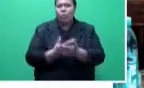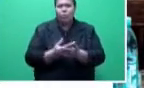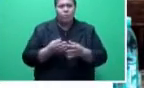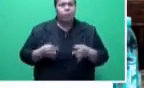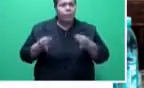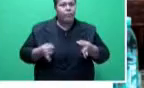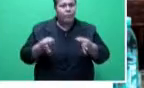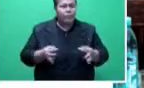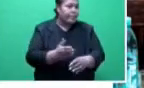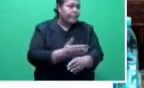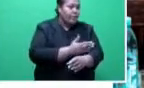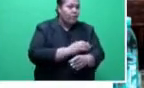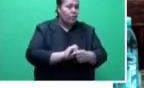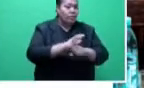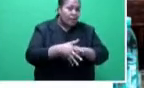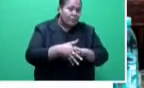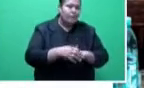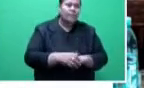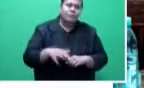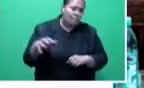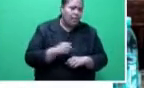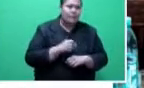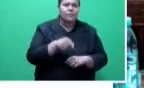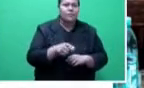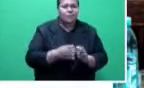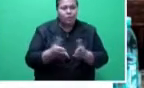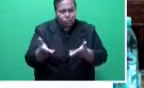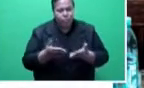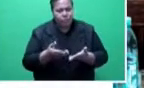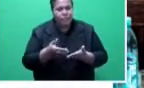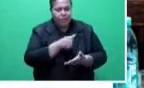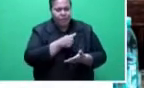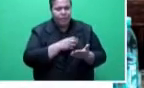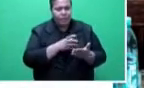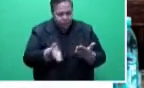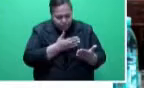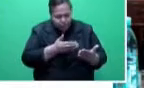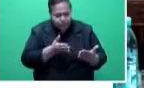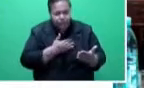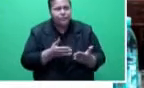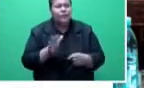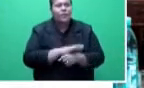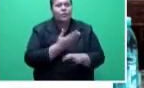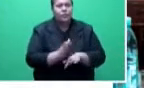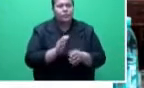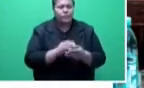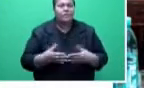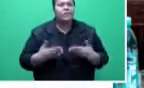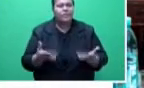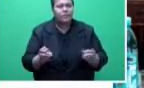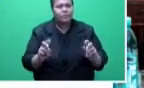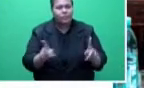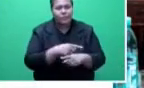and post-COVID-19 are facilitated and renewed for a further 2 years with immediate effect.